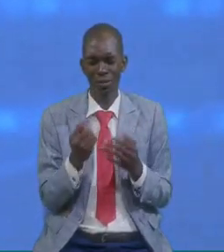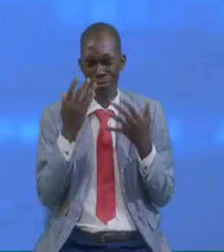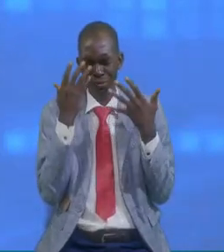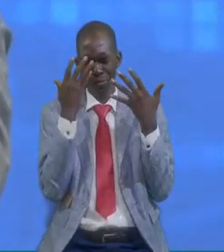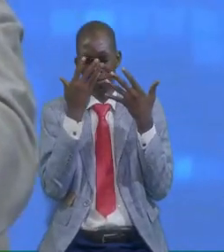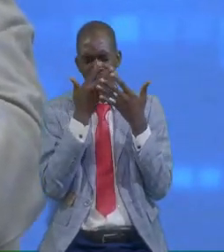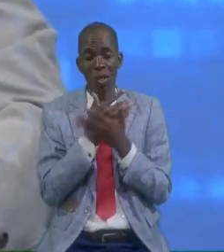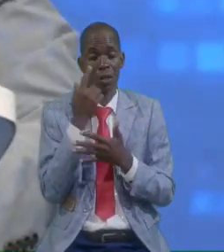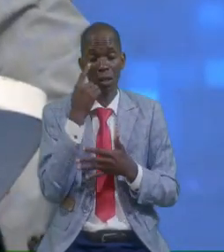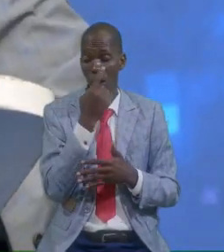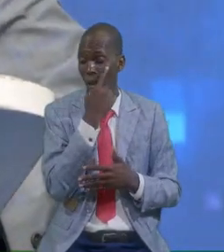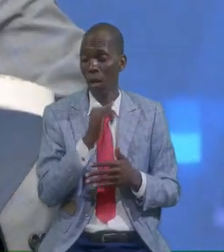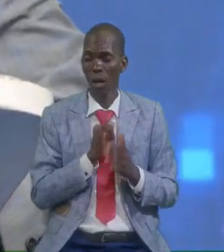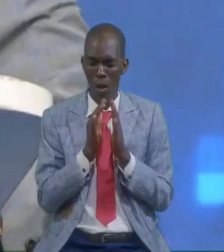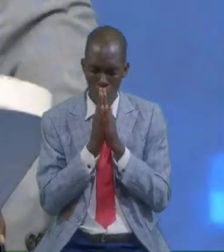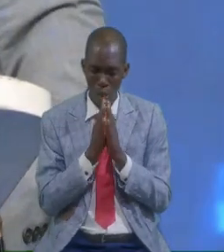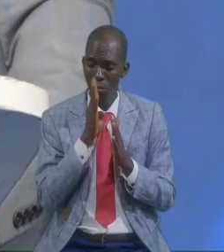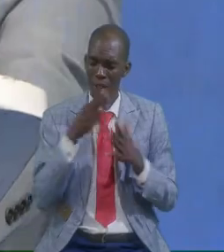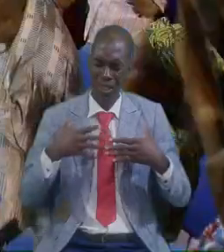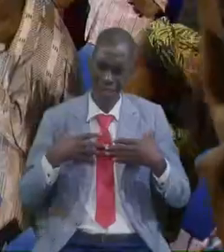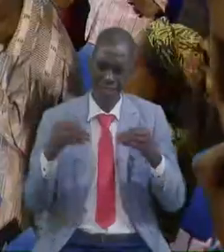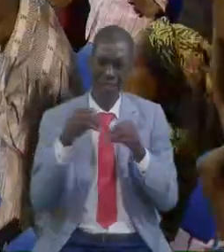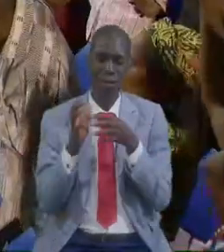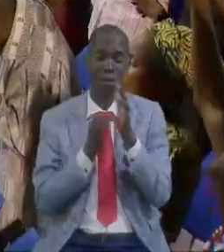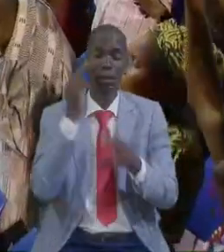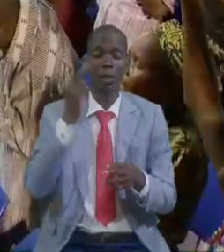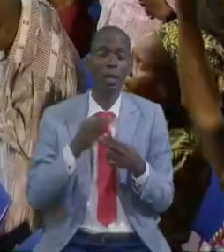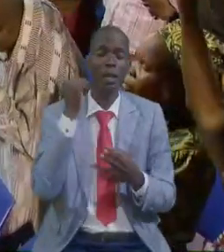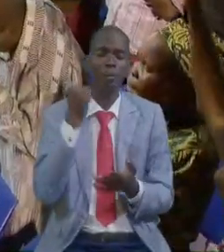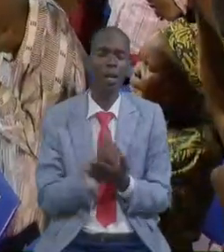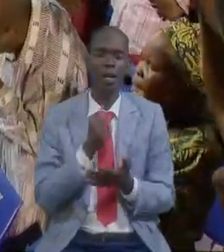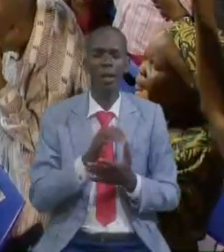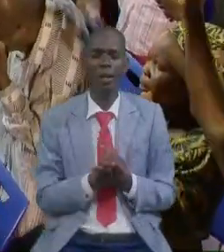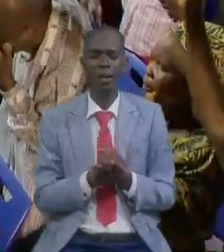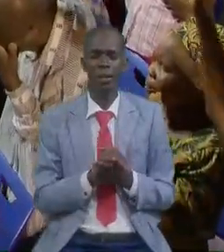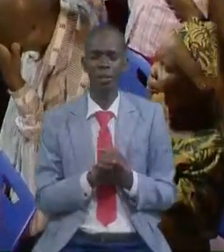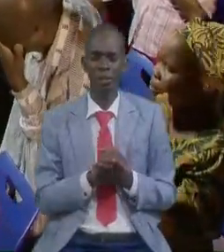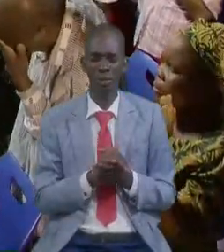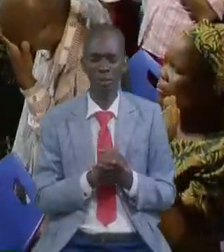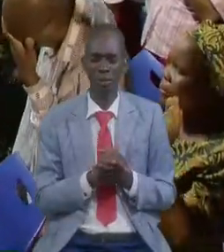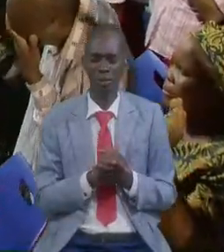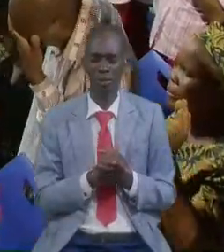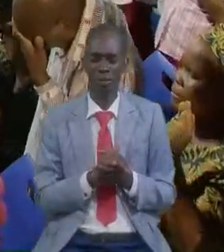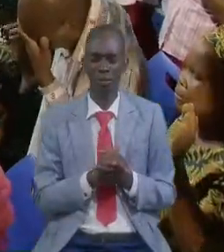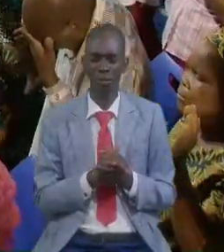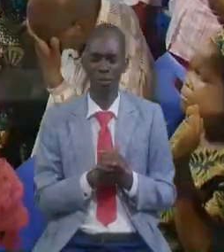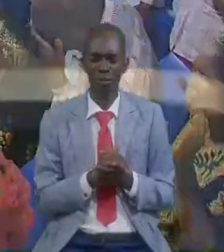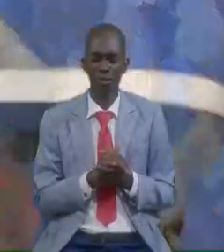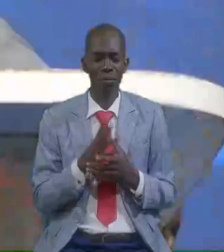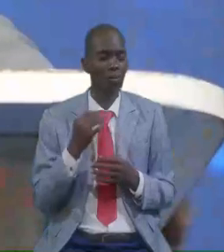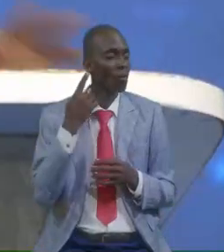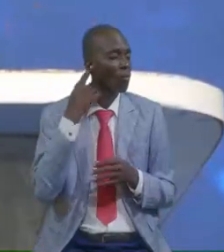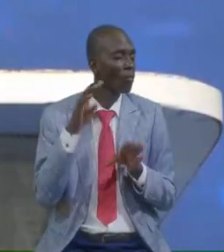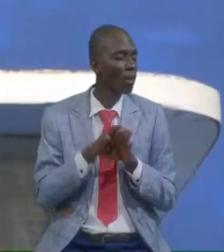I pray, be healed in Jesus' name. The deaf and the